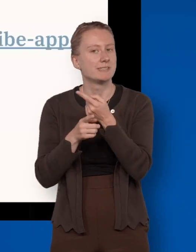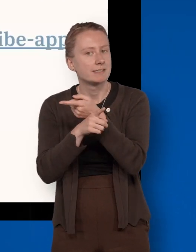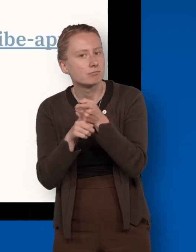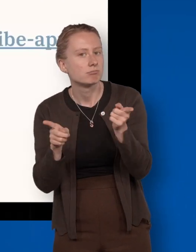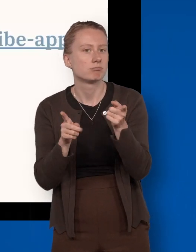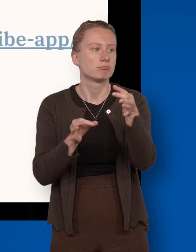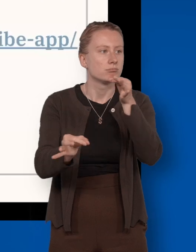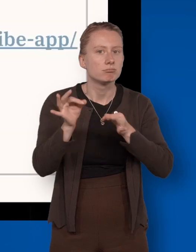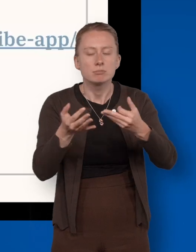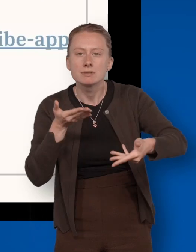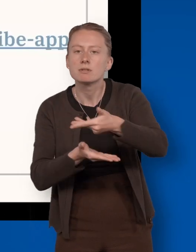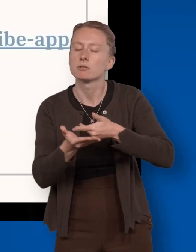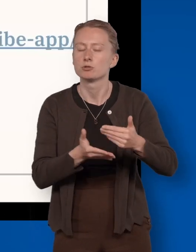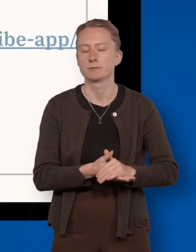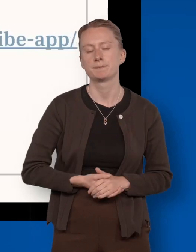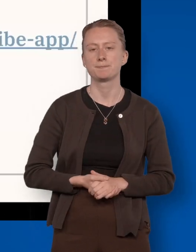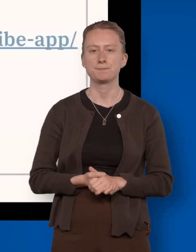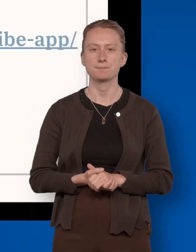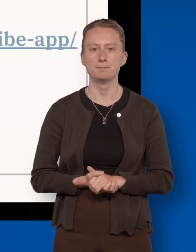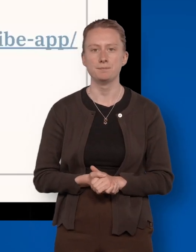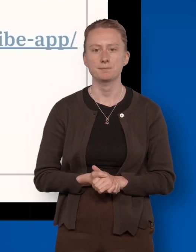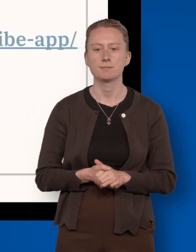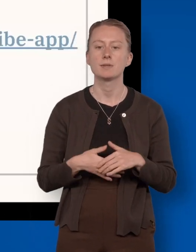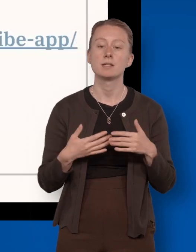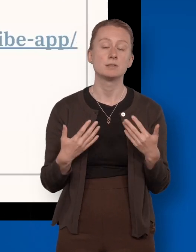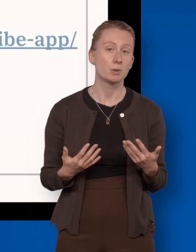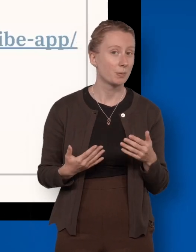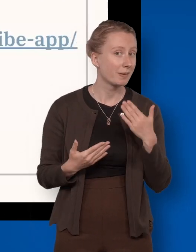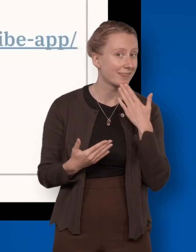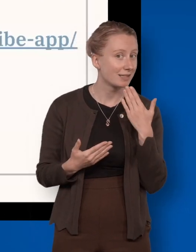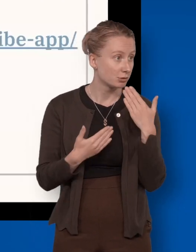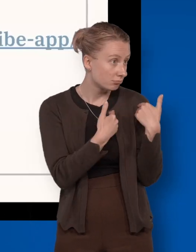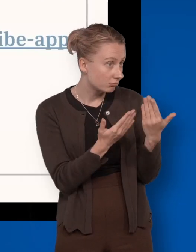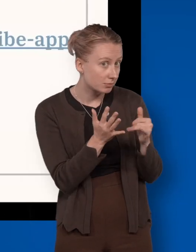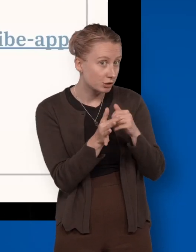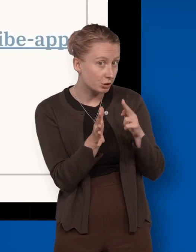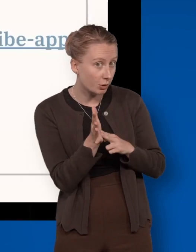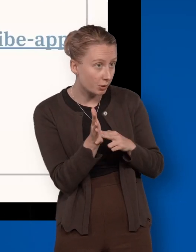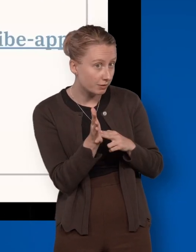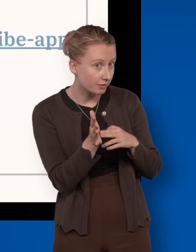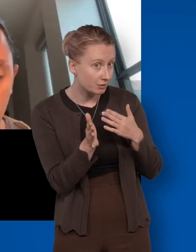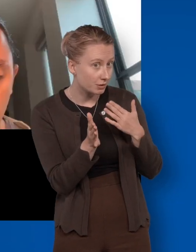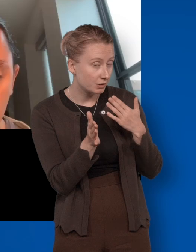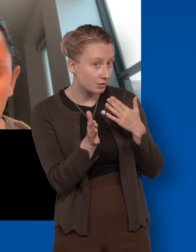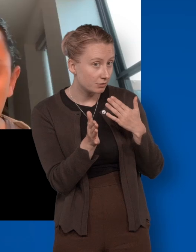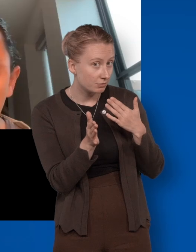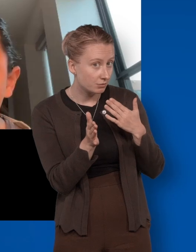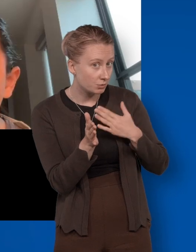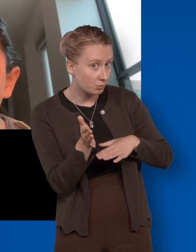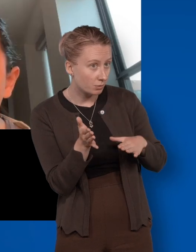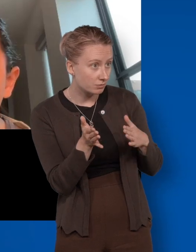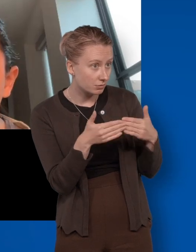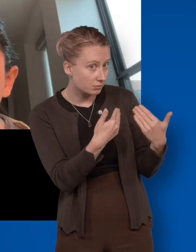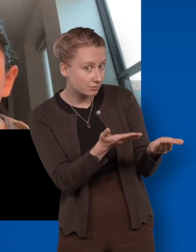discussions and questions. So thank you. Sean, do you want to, I'll stop